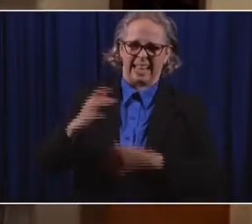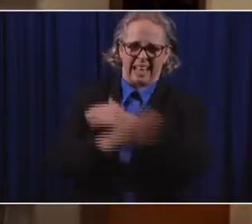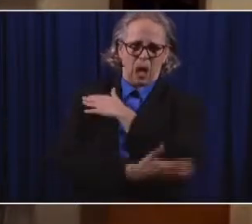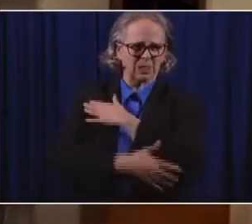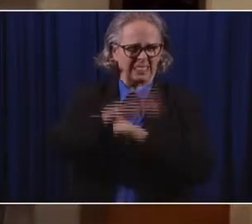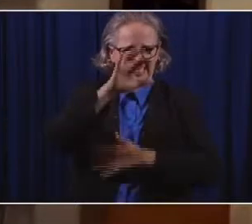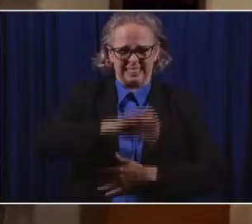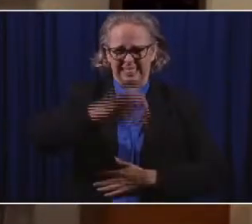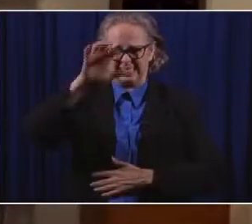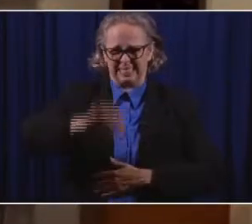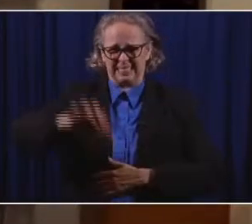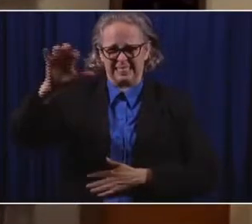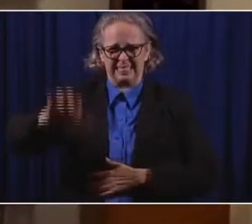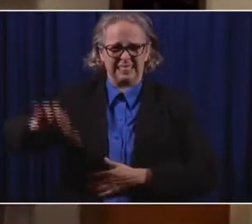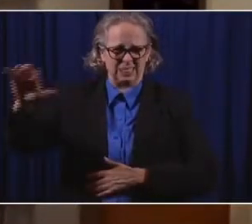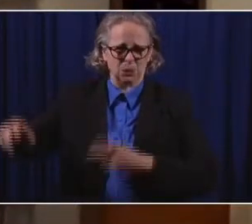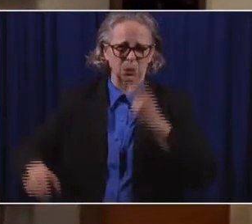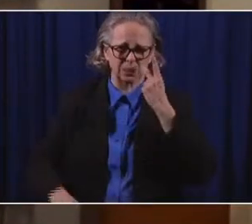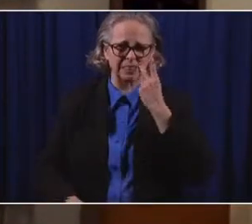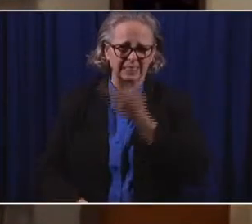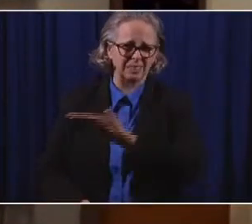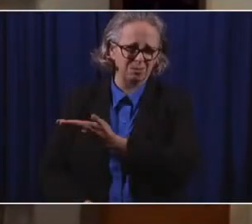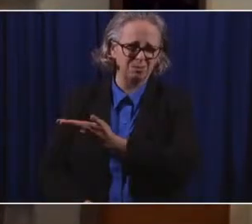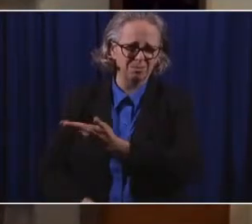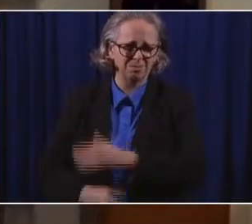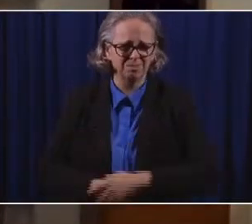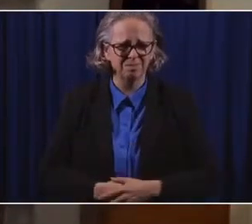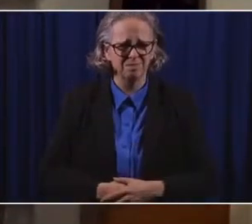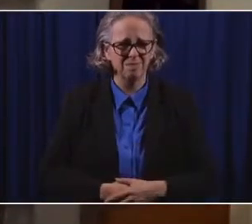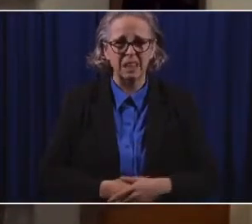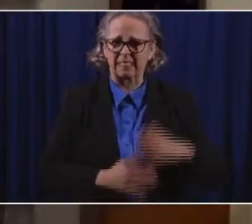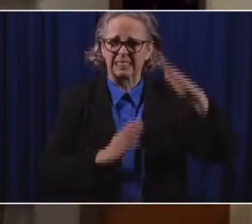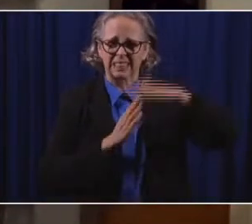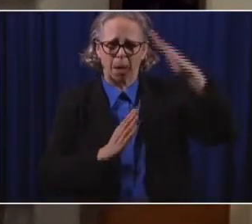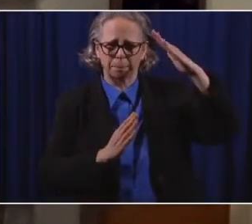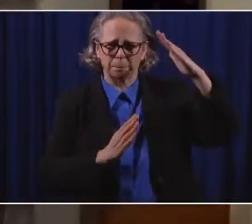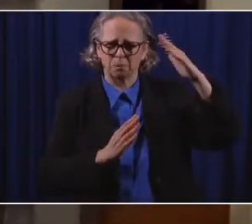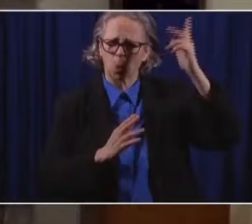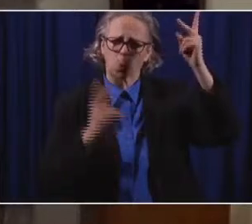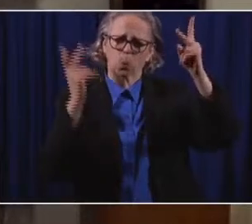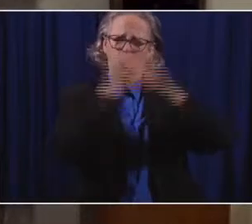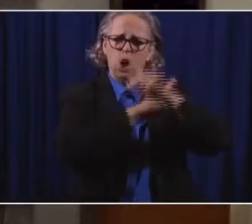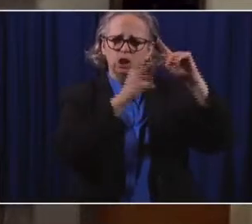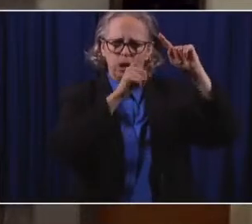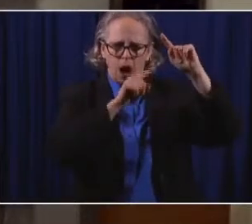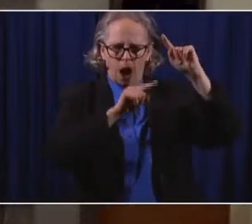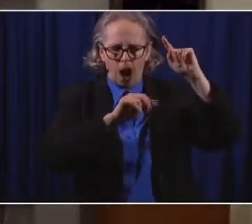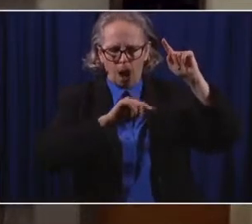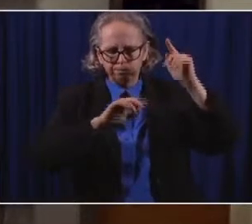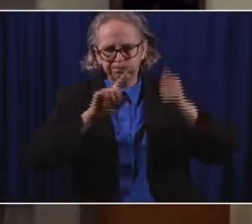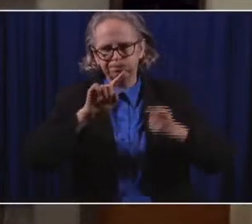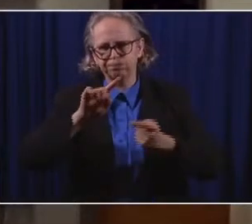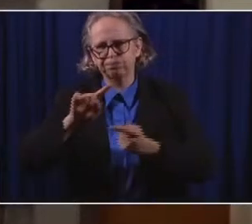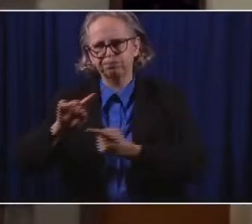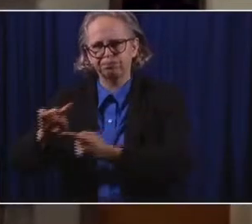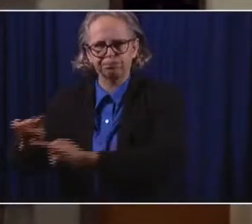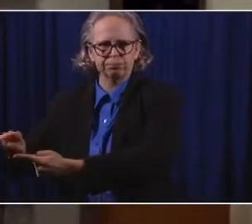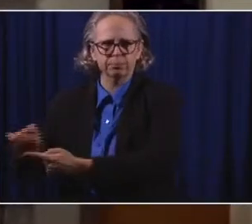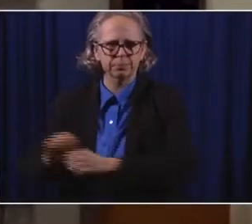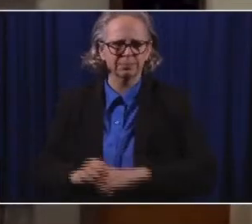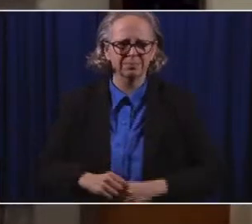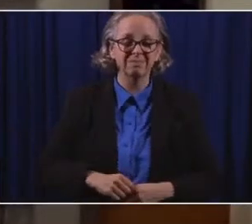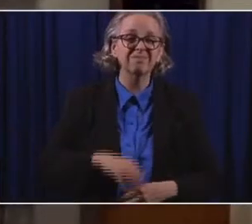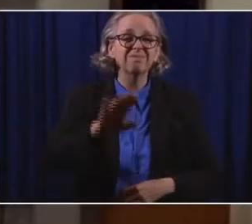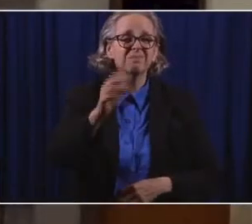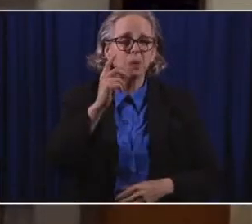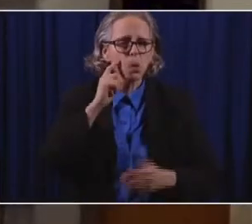88 counties in order, all the way down. Again, this is the highest spread to the lowest spread. And again, this